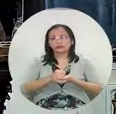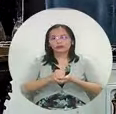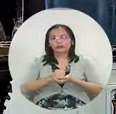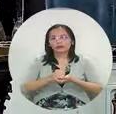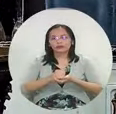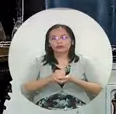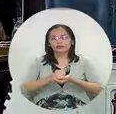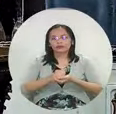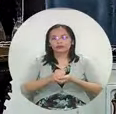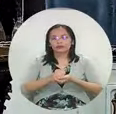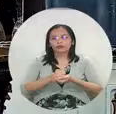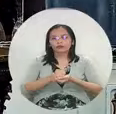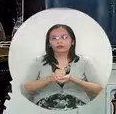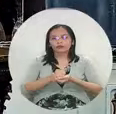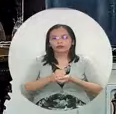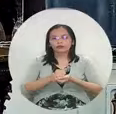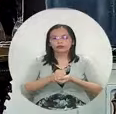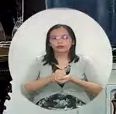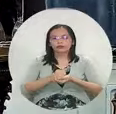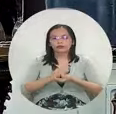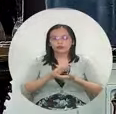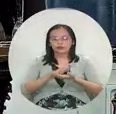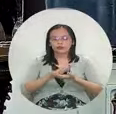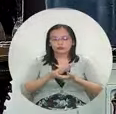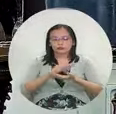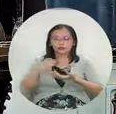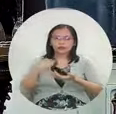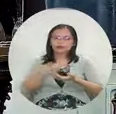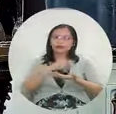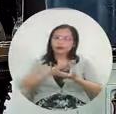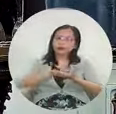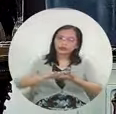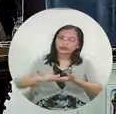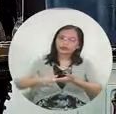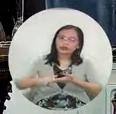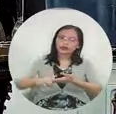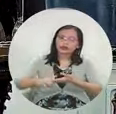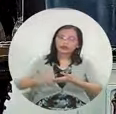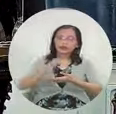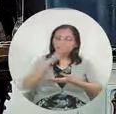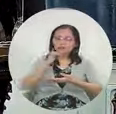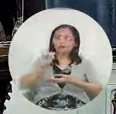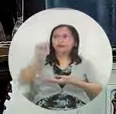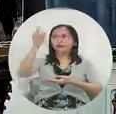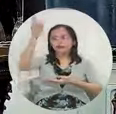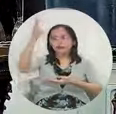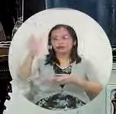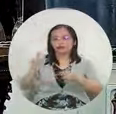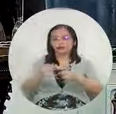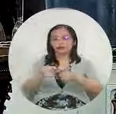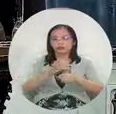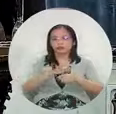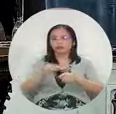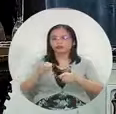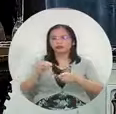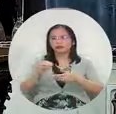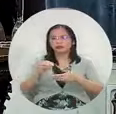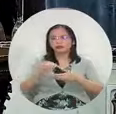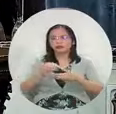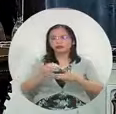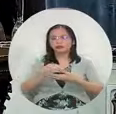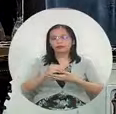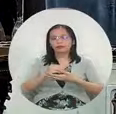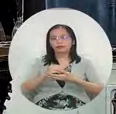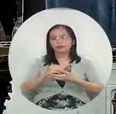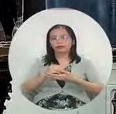given inheritance by the Word of God. We are cleansed by the Word of God. We are built up by the